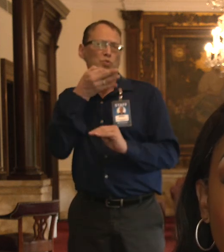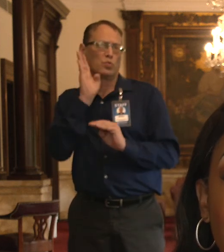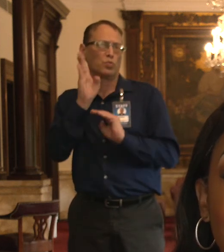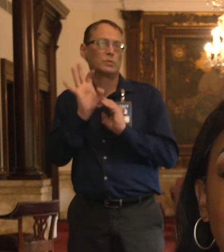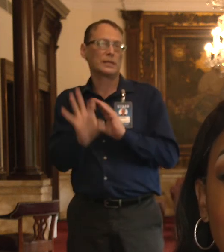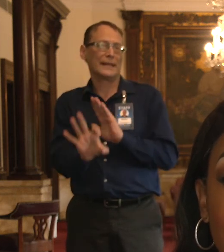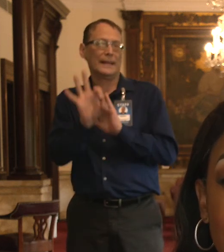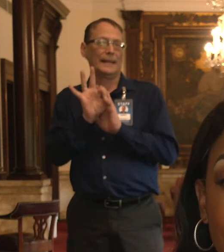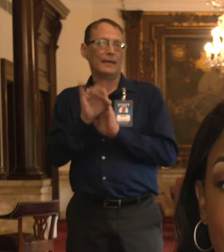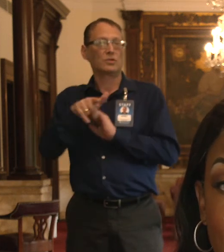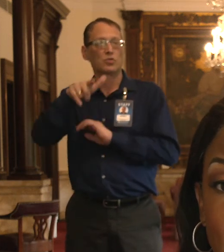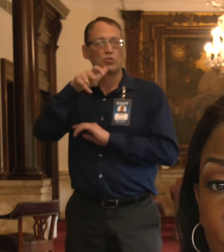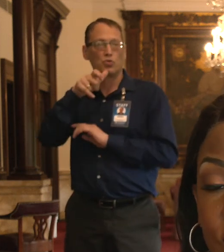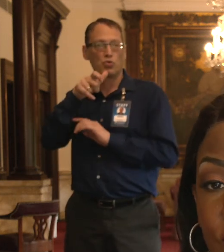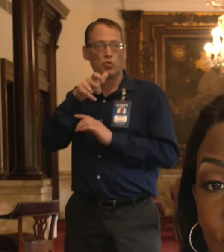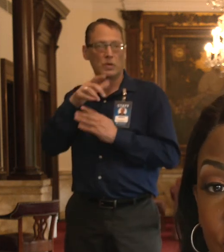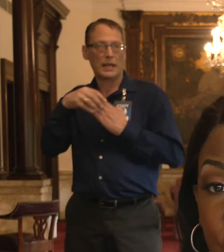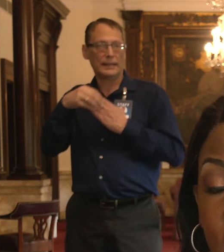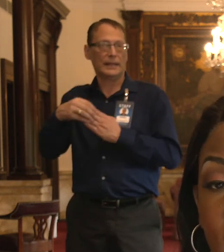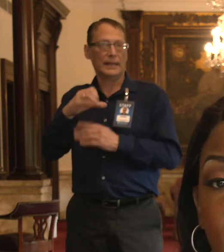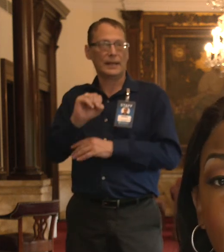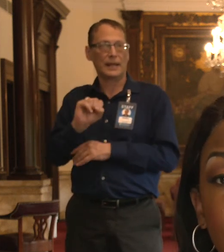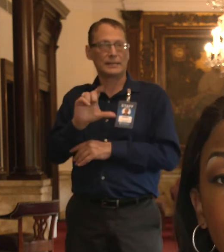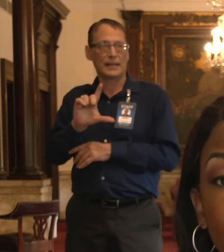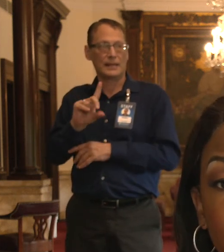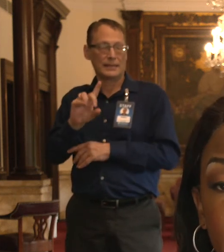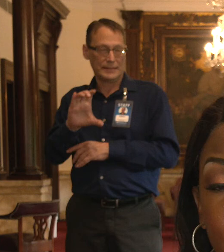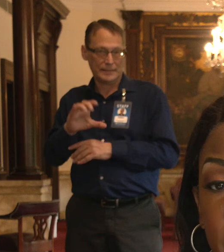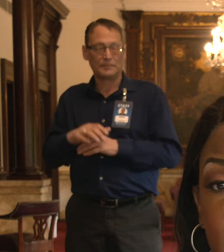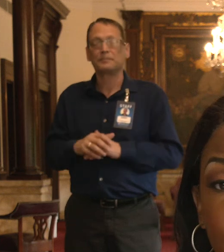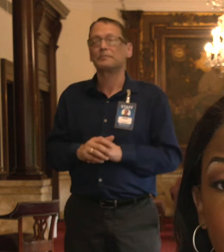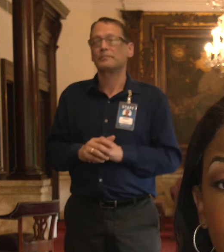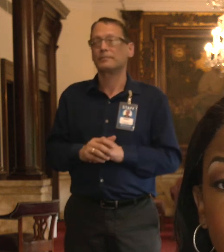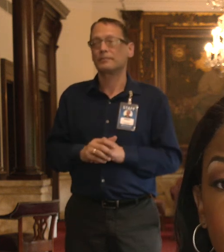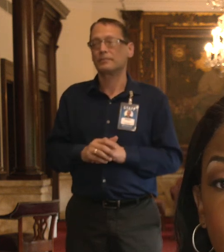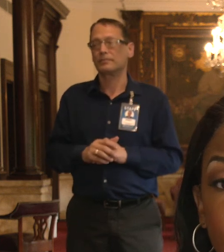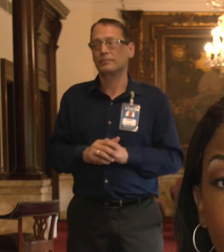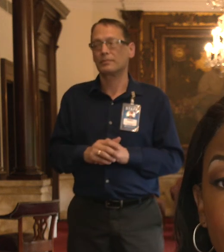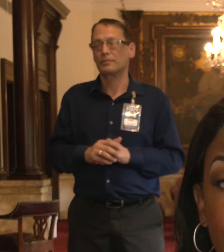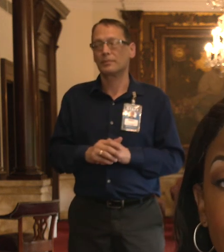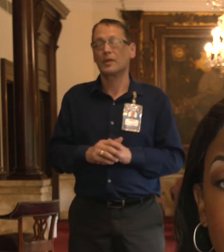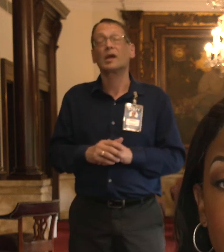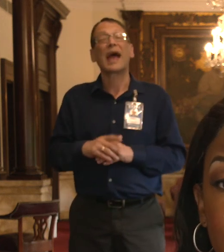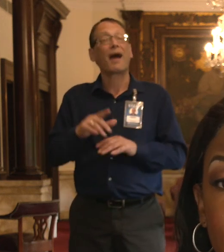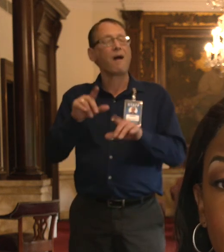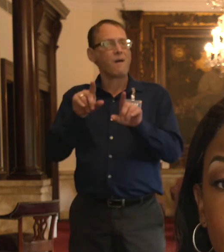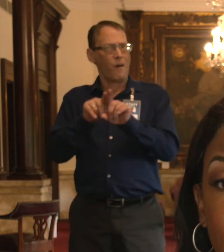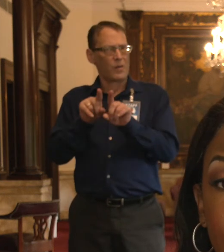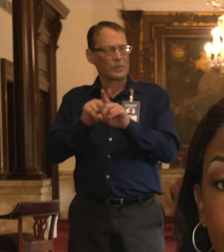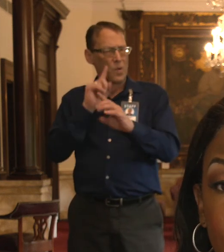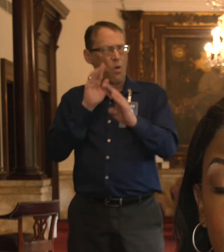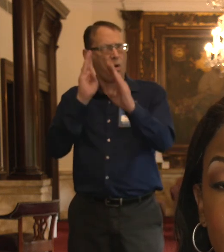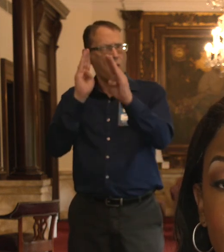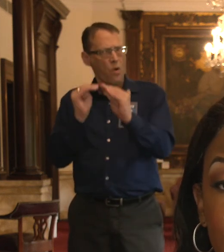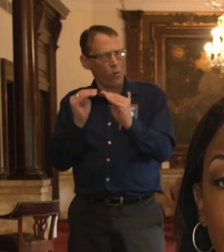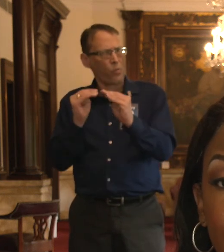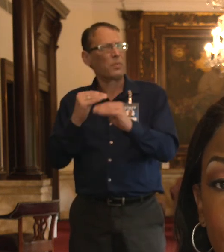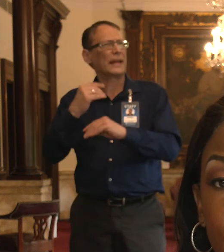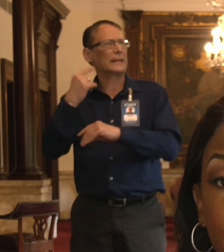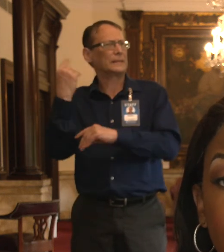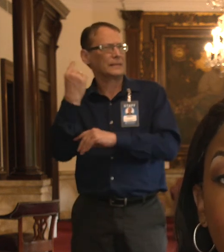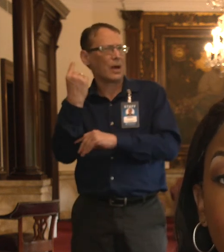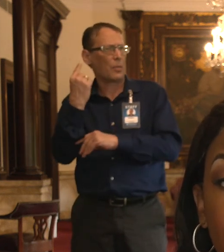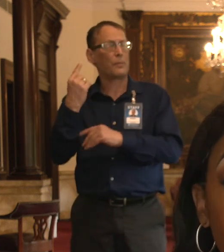of who's going to lead the SLDC into the future. And hopefully it'll be someone that also sees